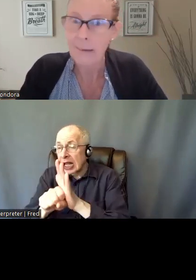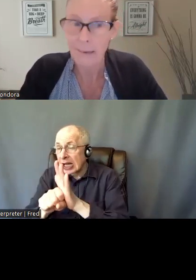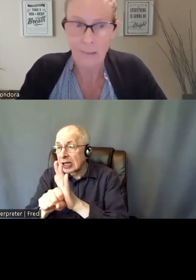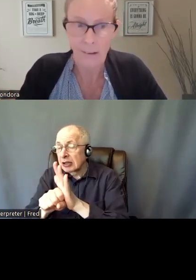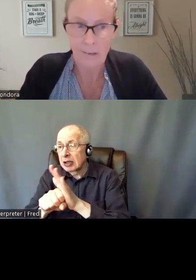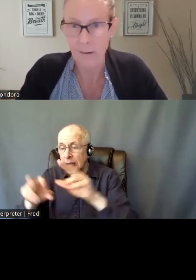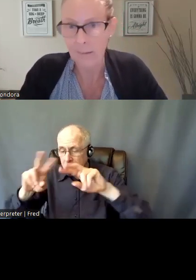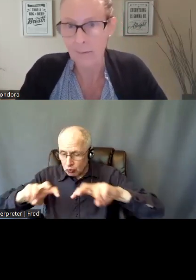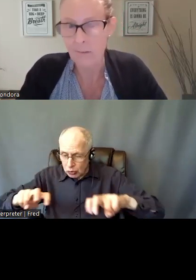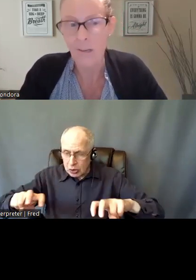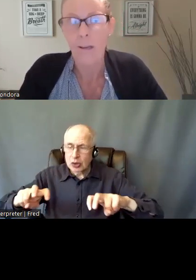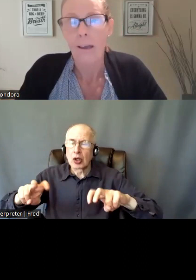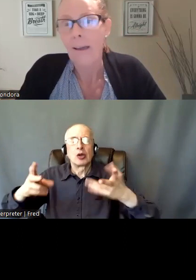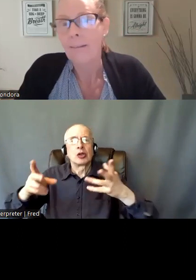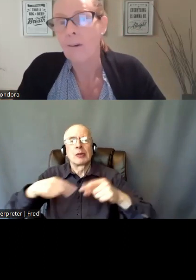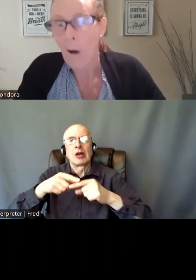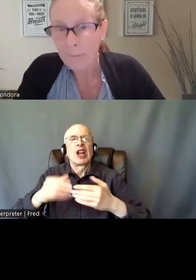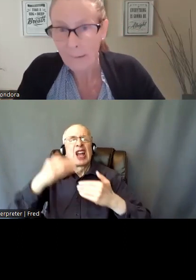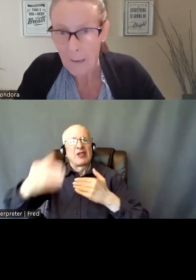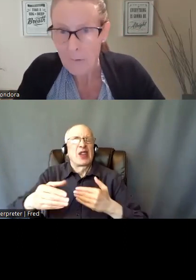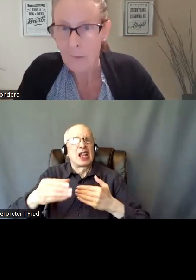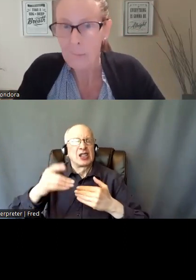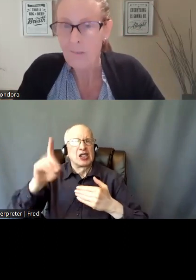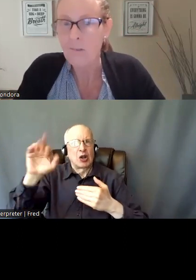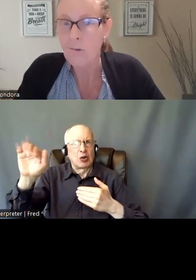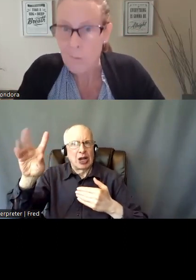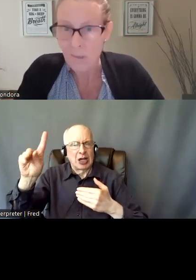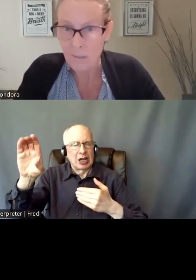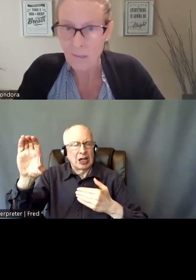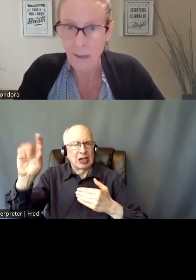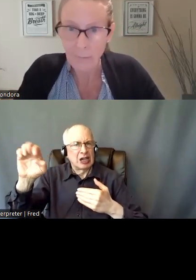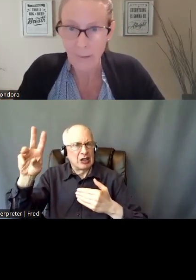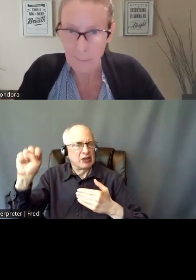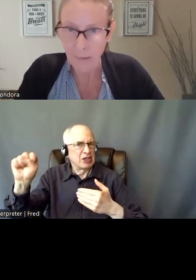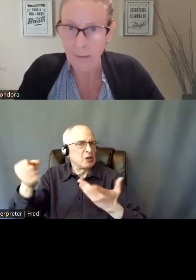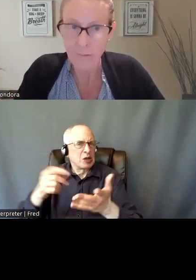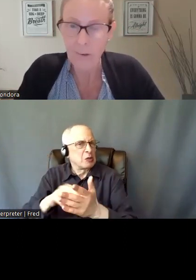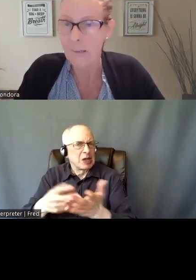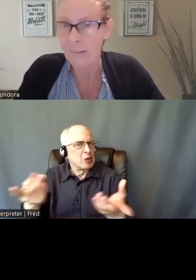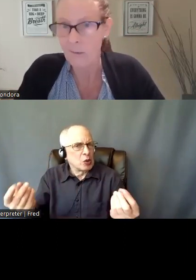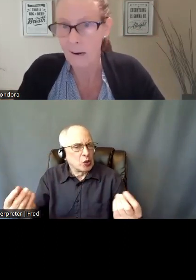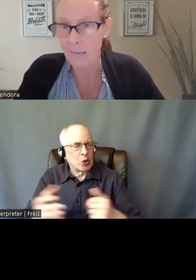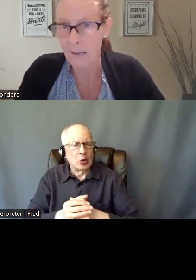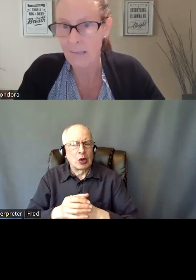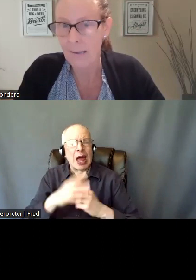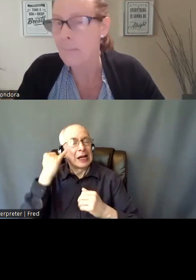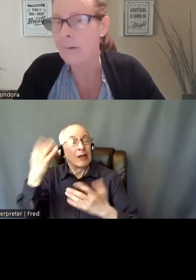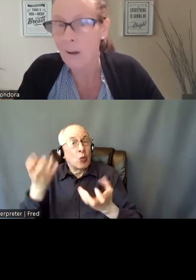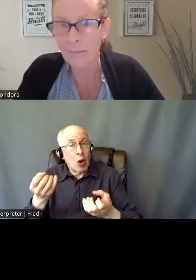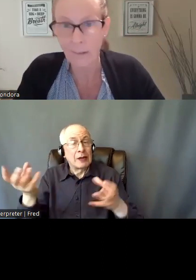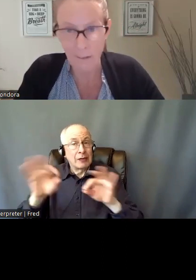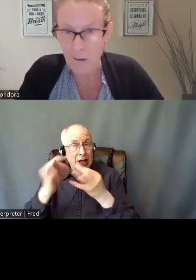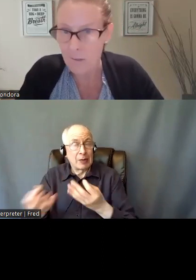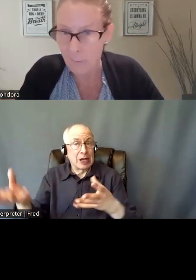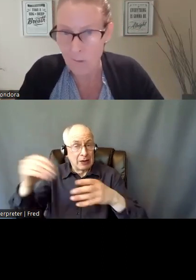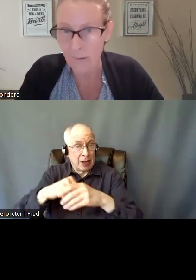around completing advance directives. And oftentimes when a person chooses to have family involved in this process, they can be